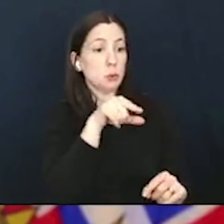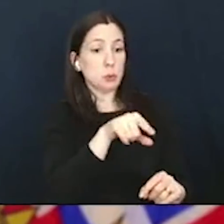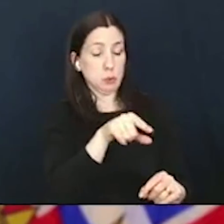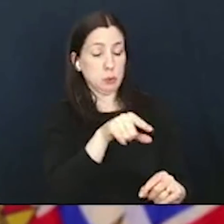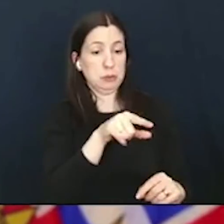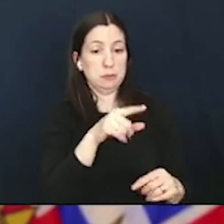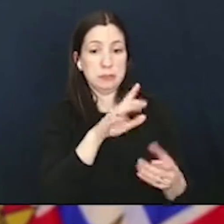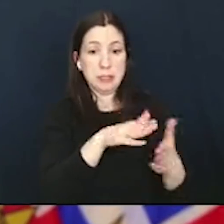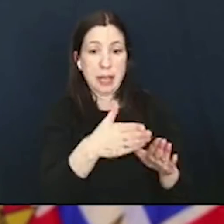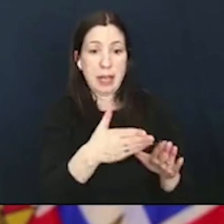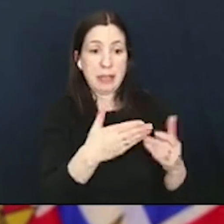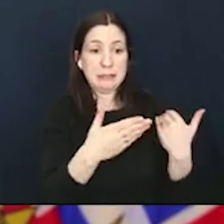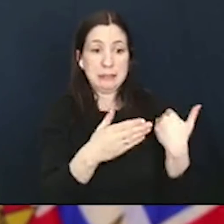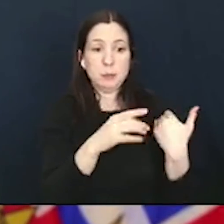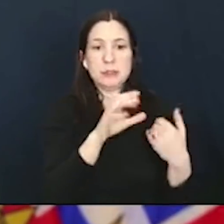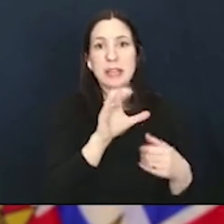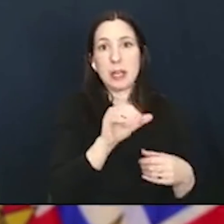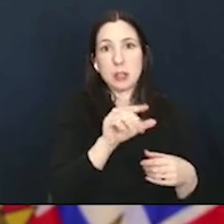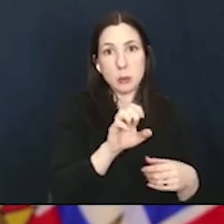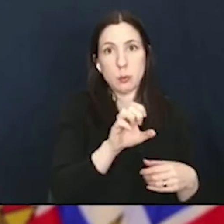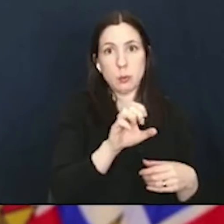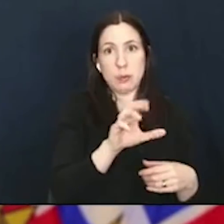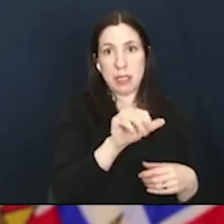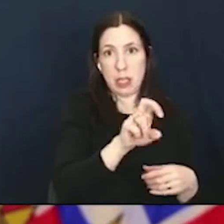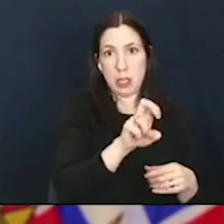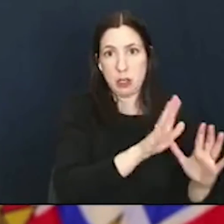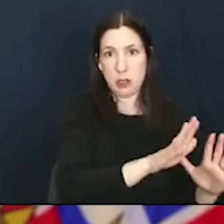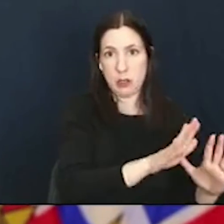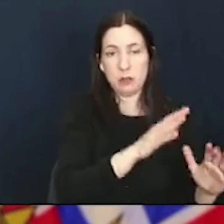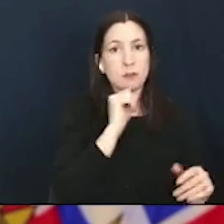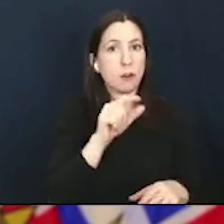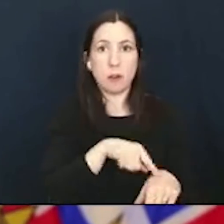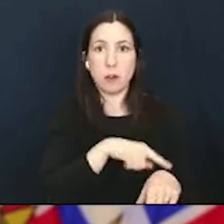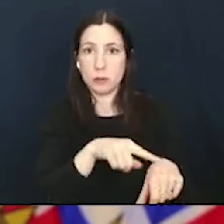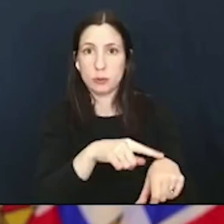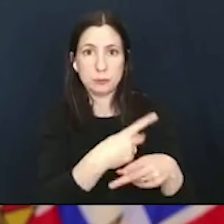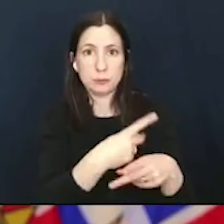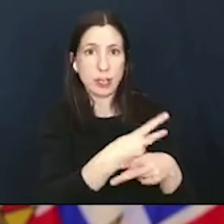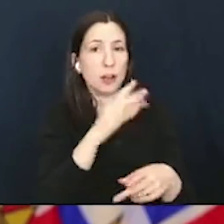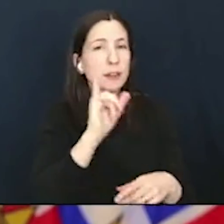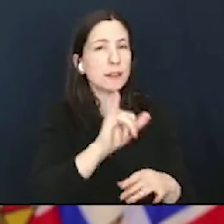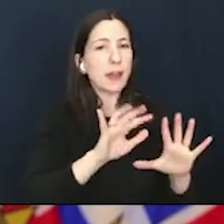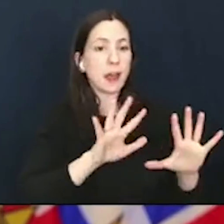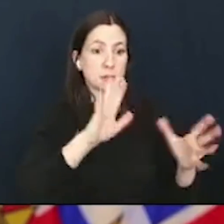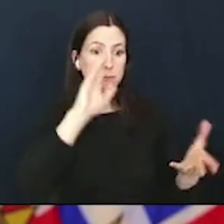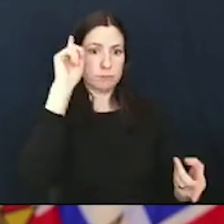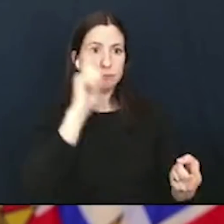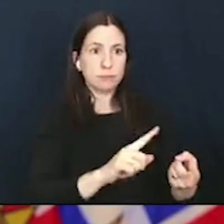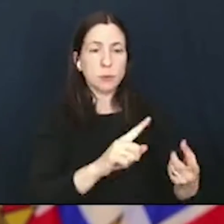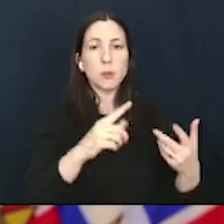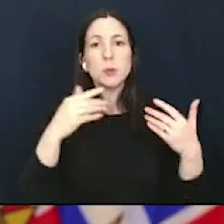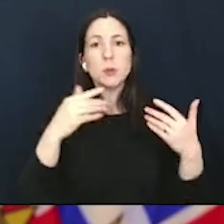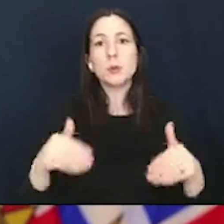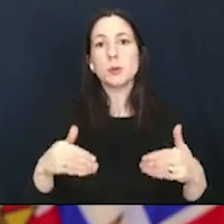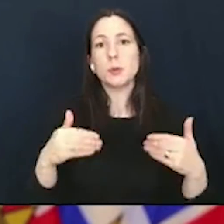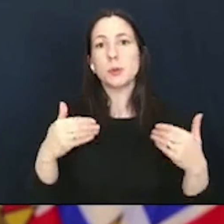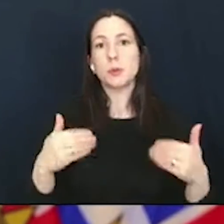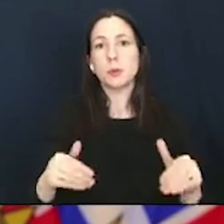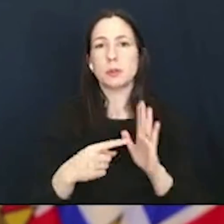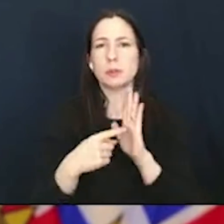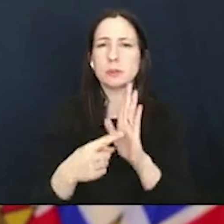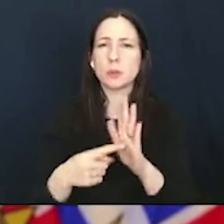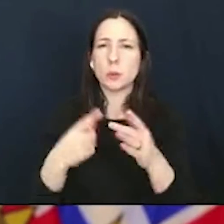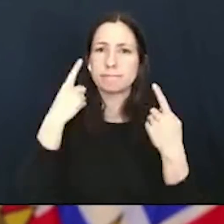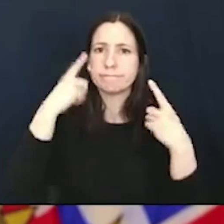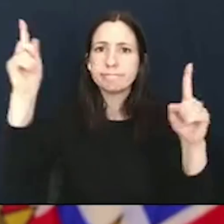an acute care facility. This really is a reflection of the vaccines that we have had and